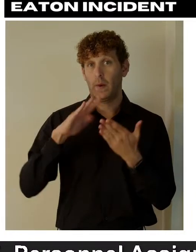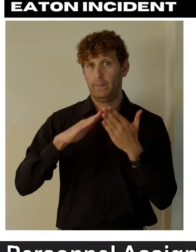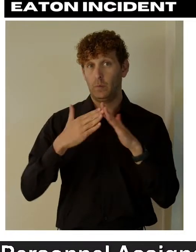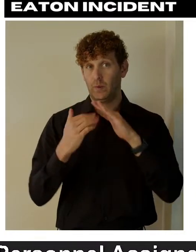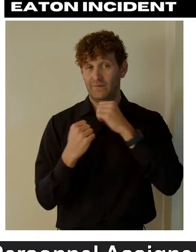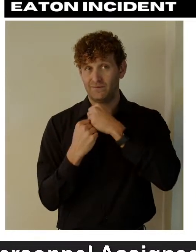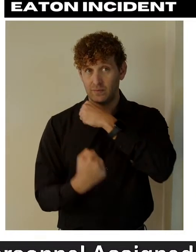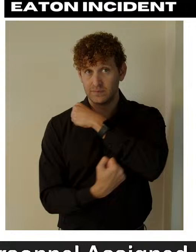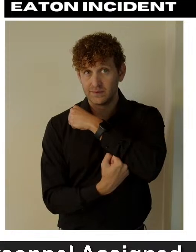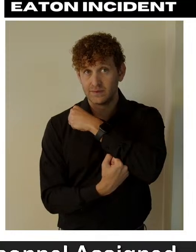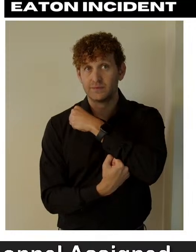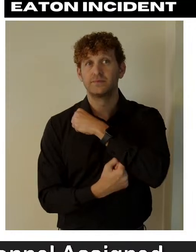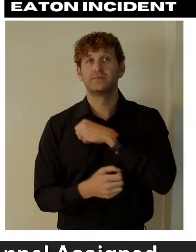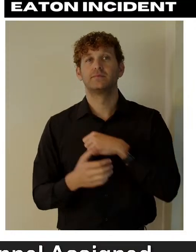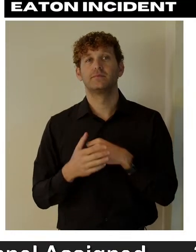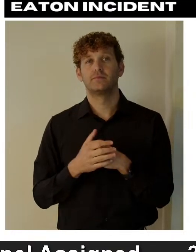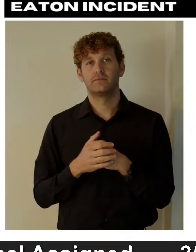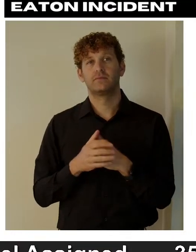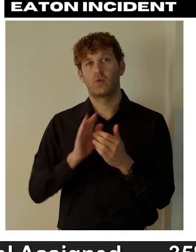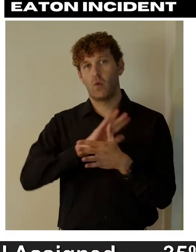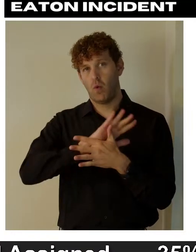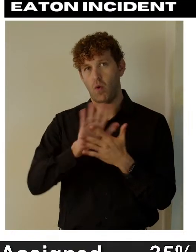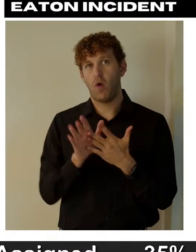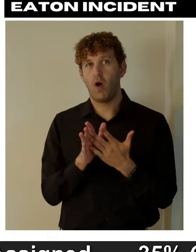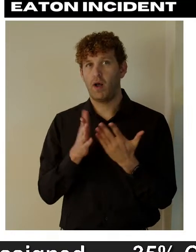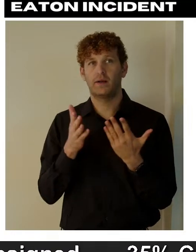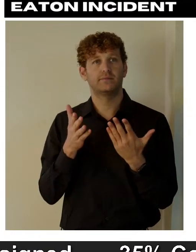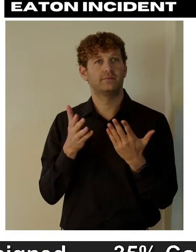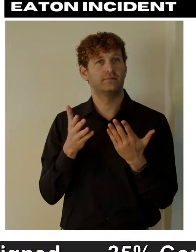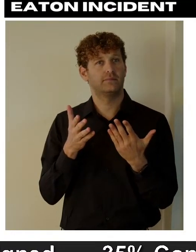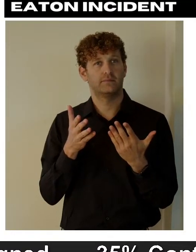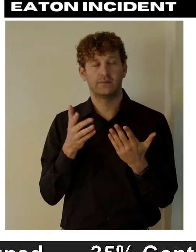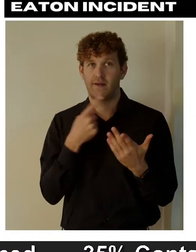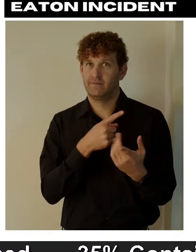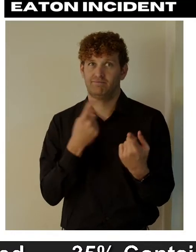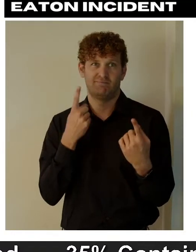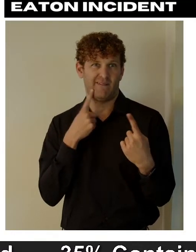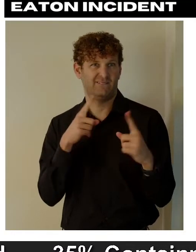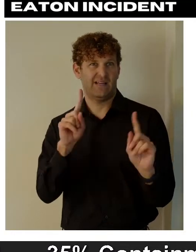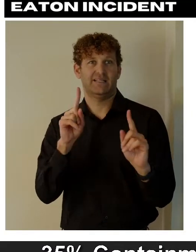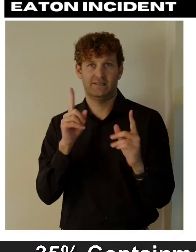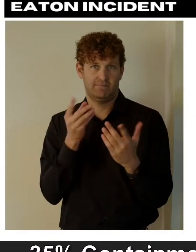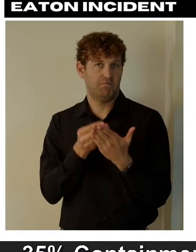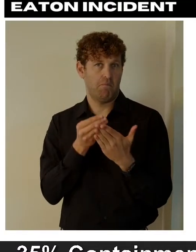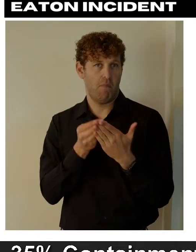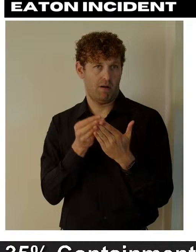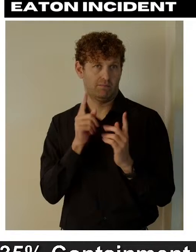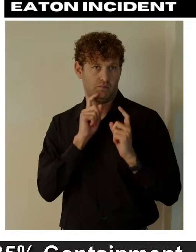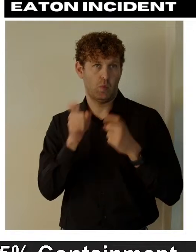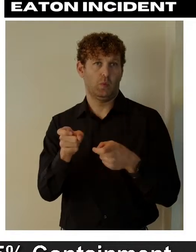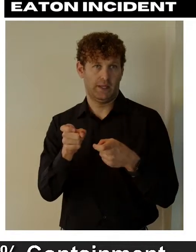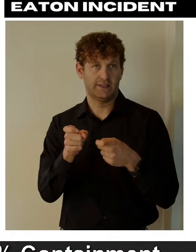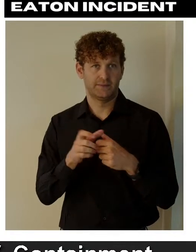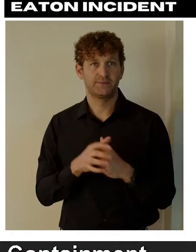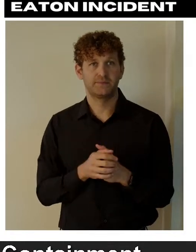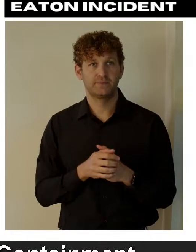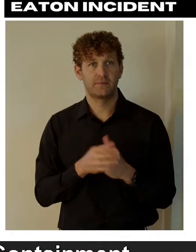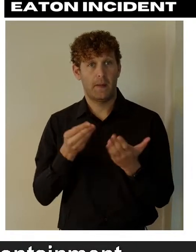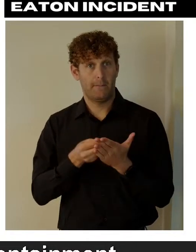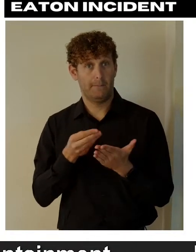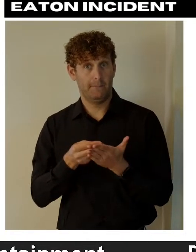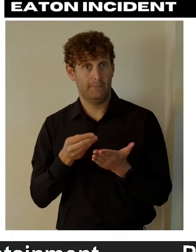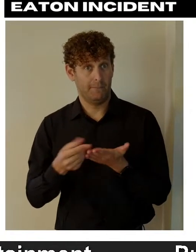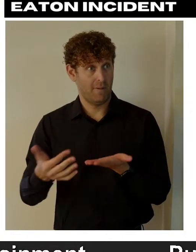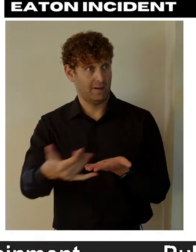the fastest, most flexible, and most effective method of donating. These proceeds go to organizations